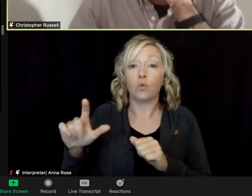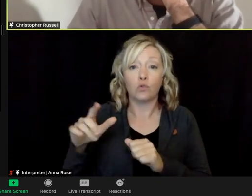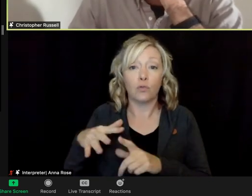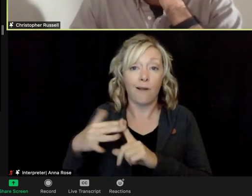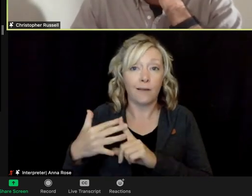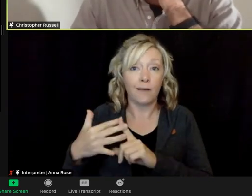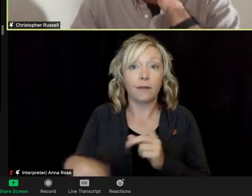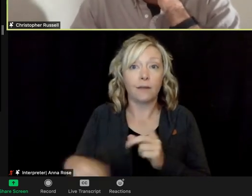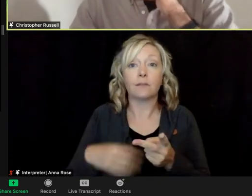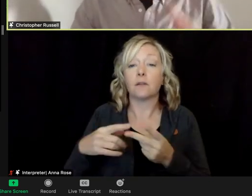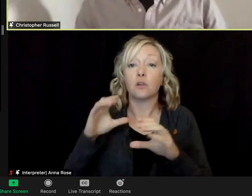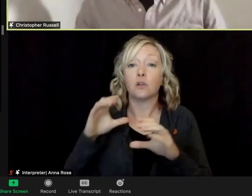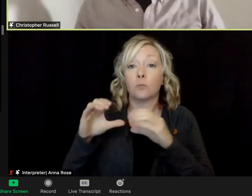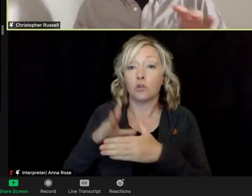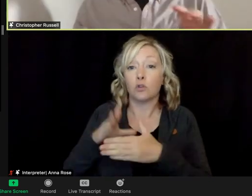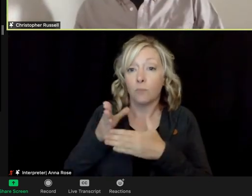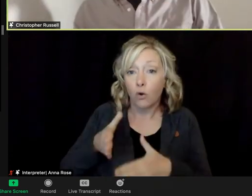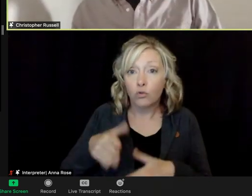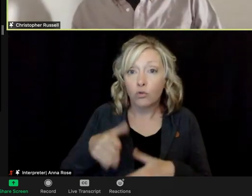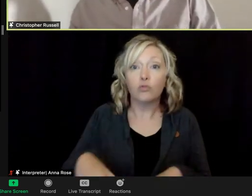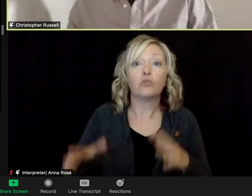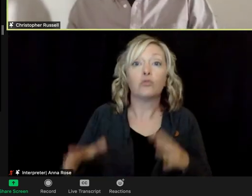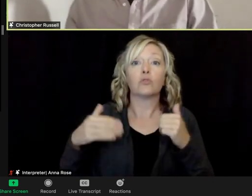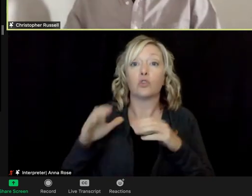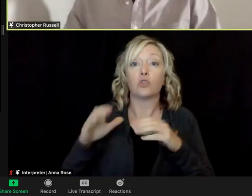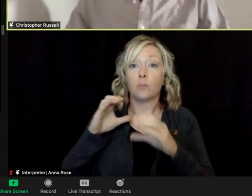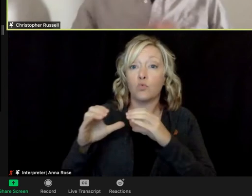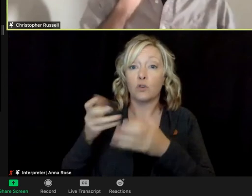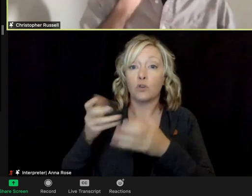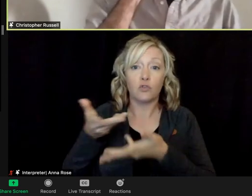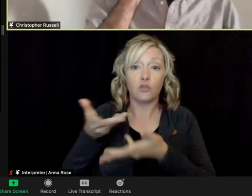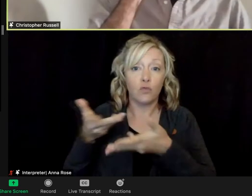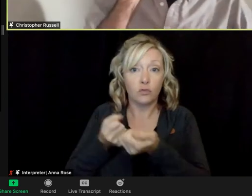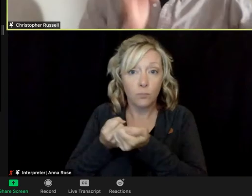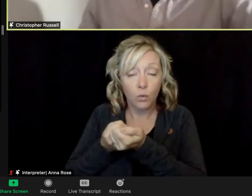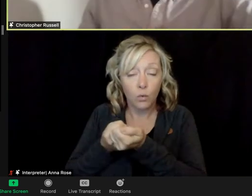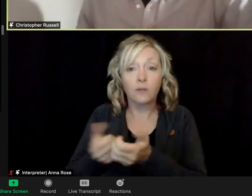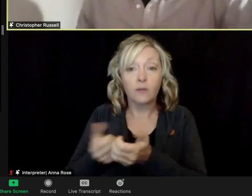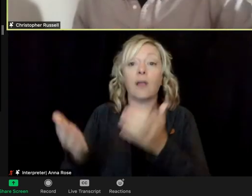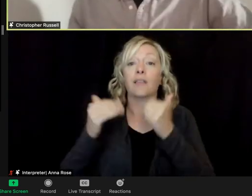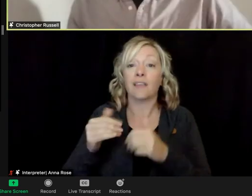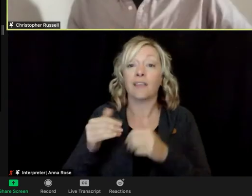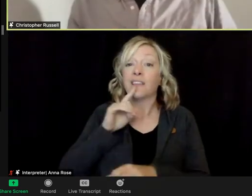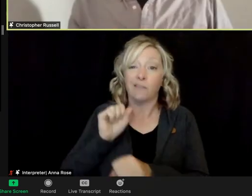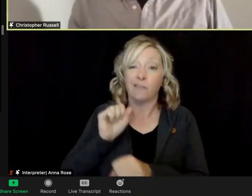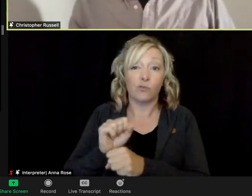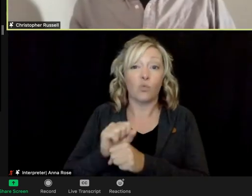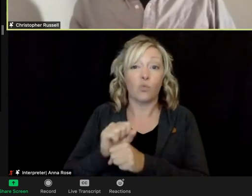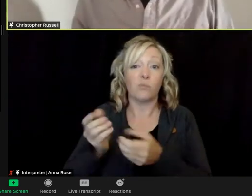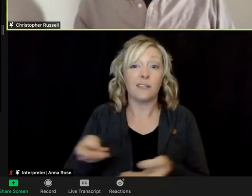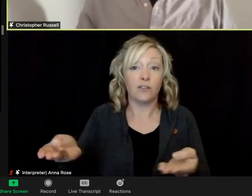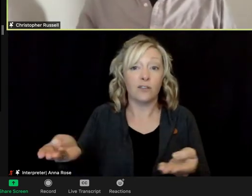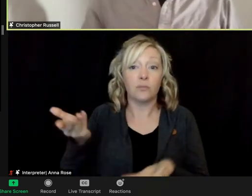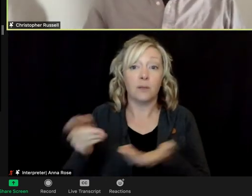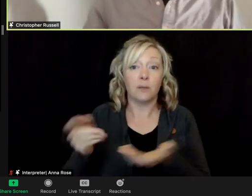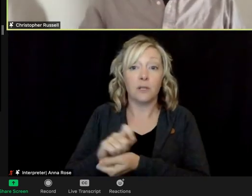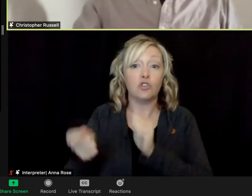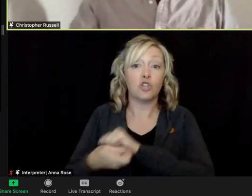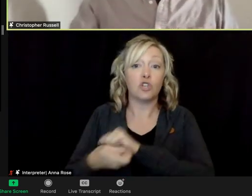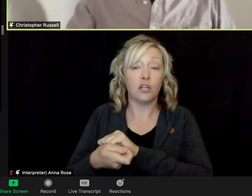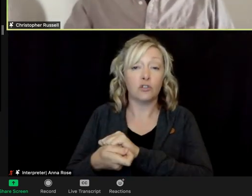communication interaction supports, and then actual materials and instructional routines, which would also come out in in a